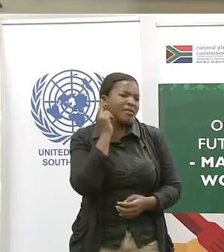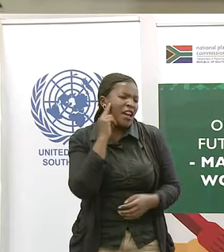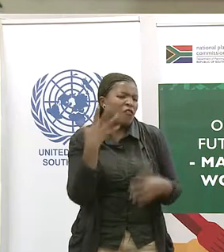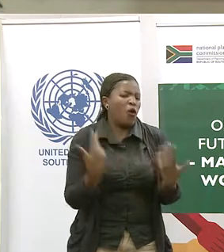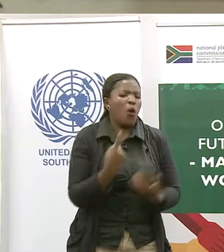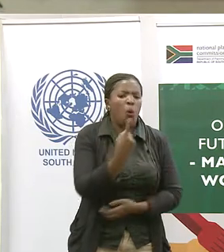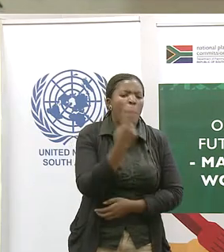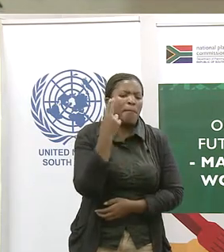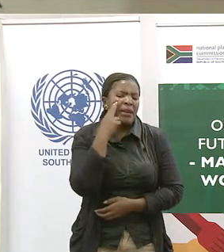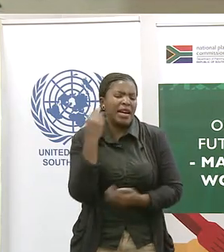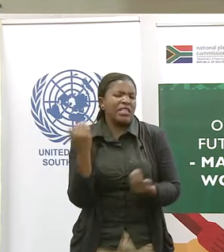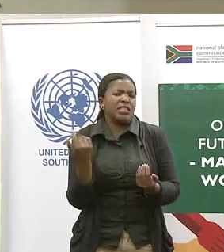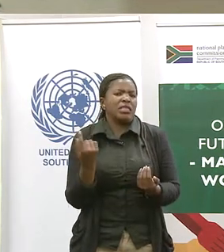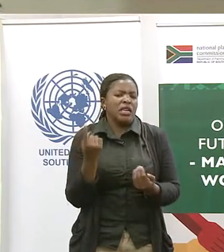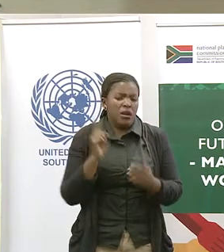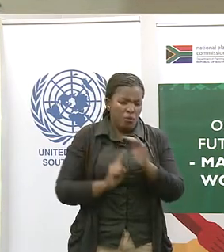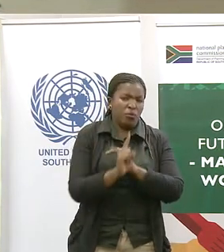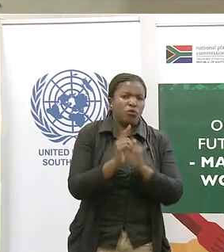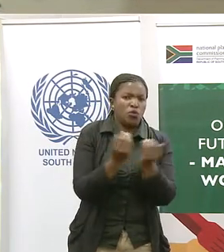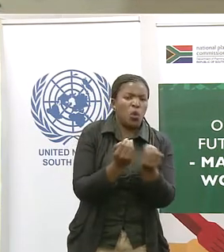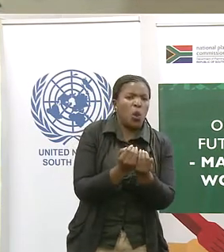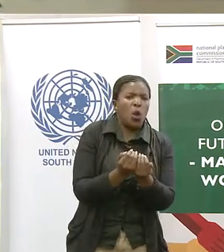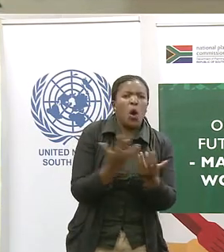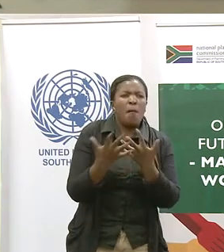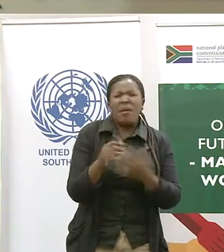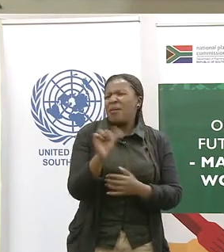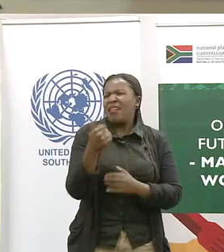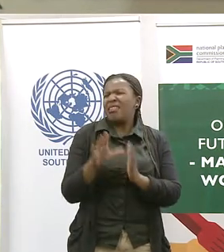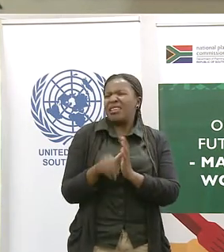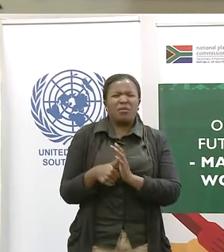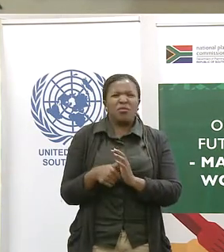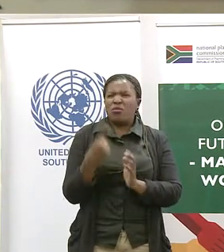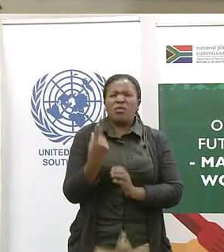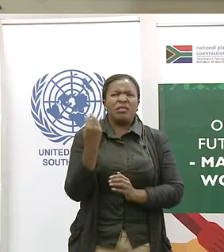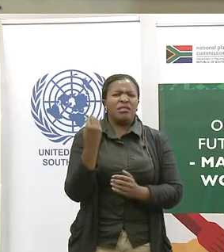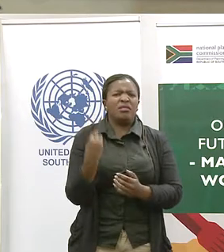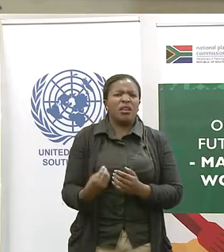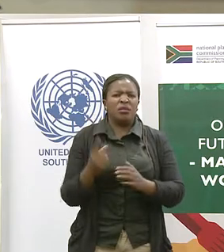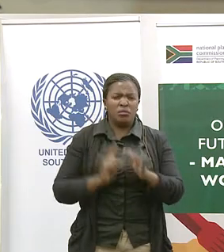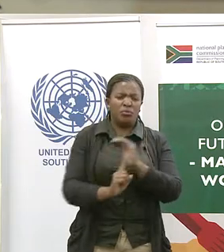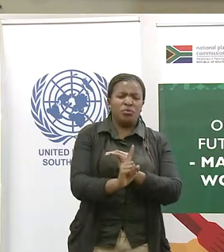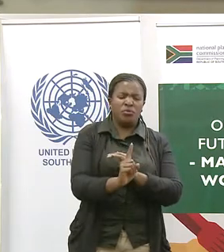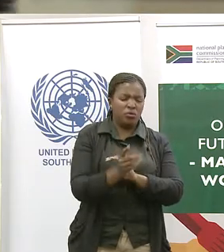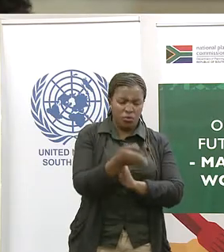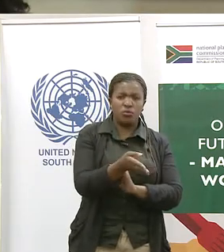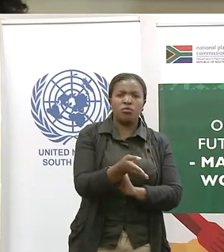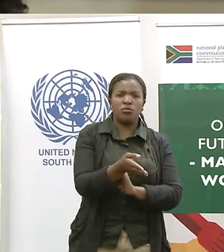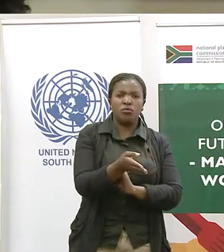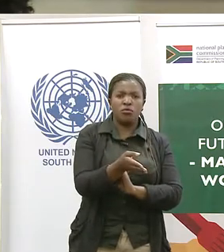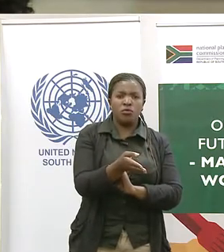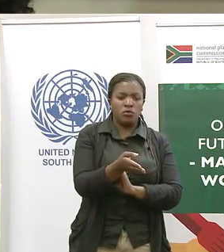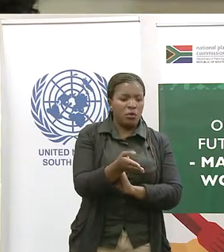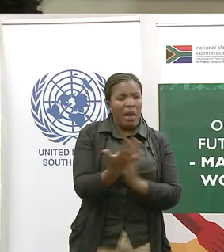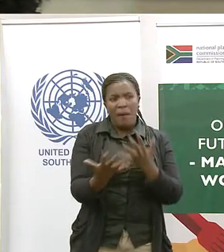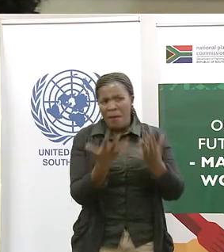in a school, or a child who has some other disability in a school, can we provide all the facilities? We can't do it